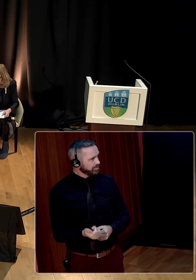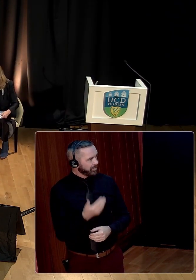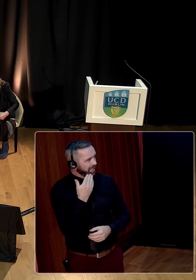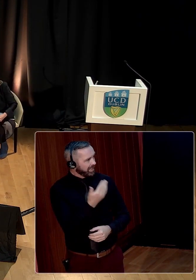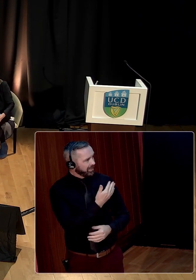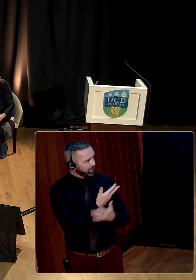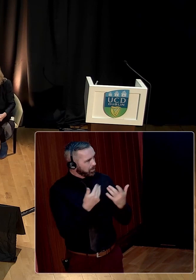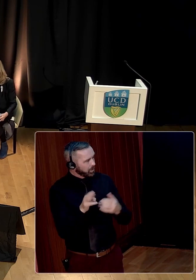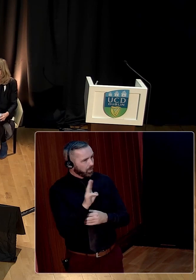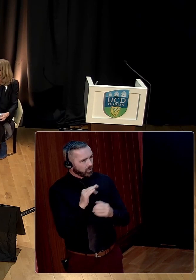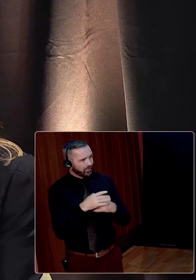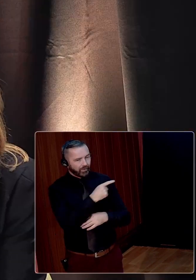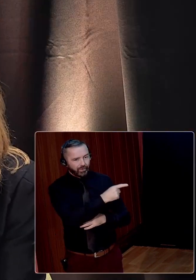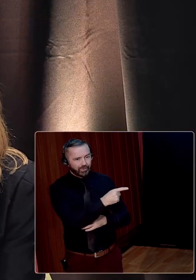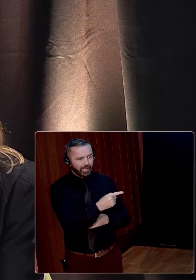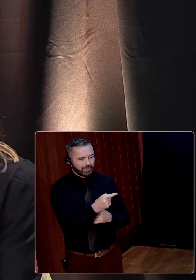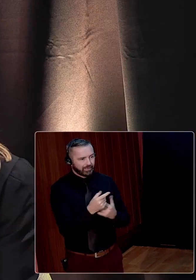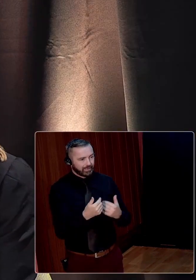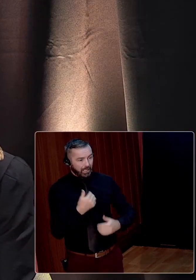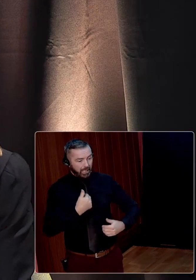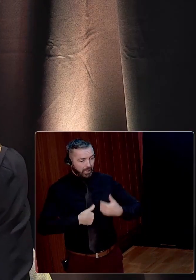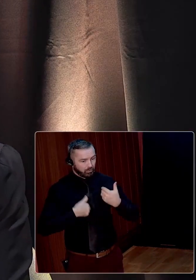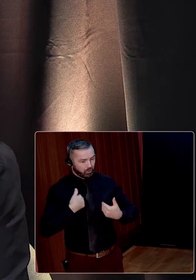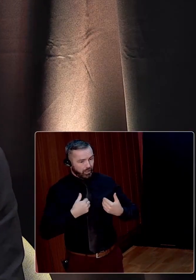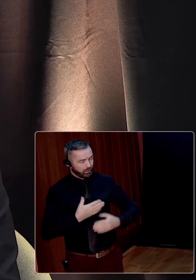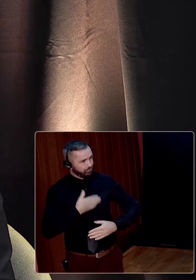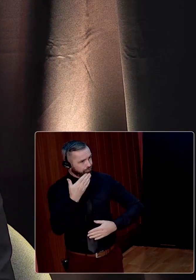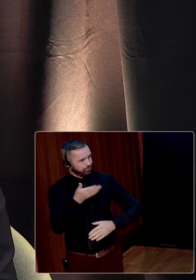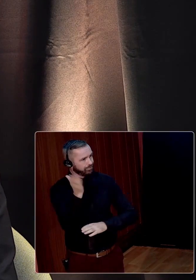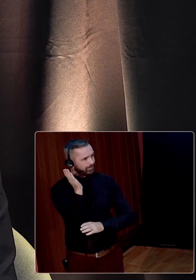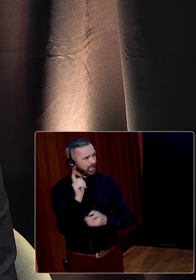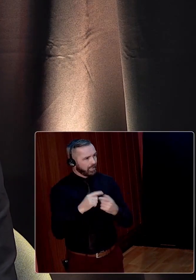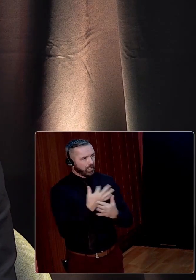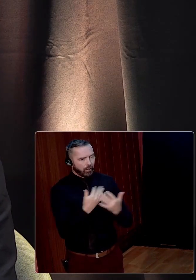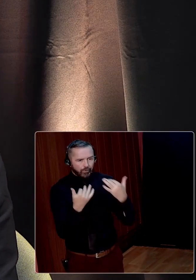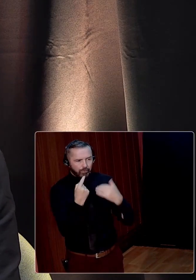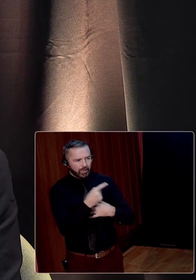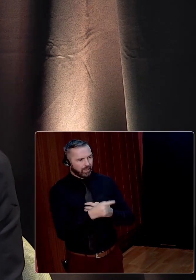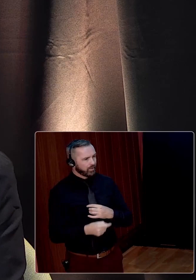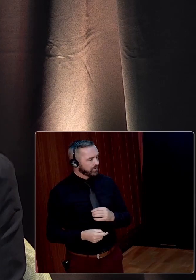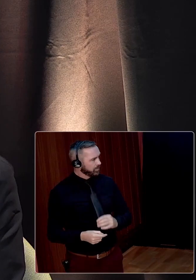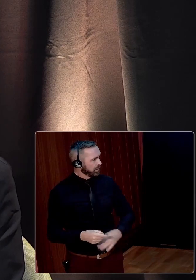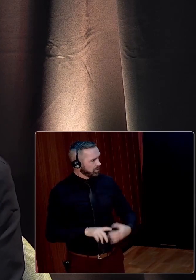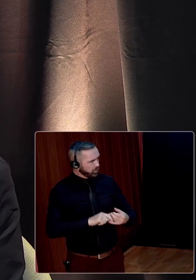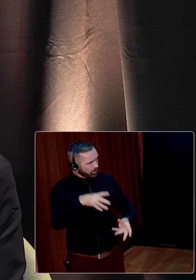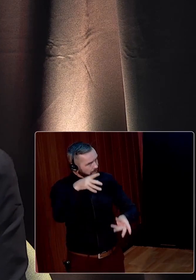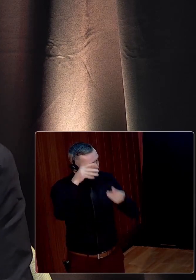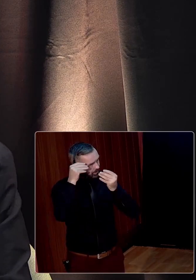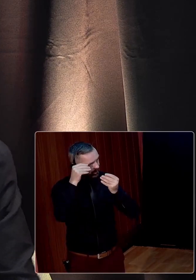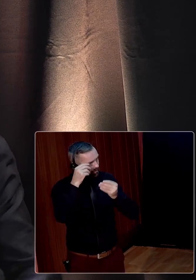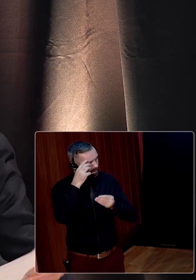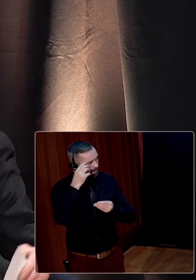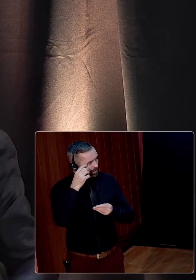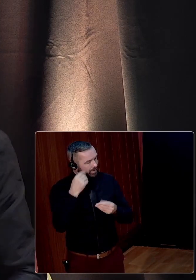Thank you very much, Padraig, for that inspirational talk, and a lot of information there to digest.